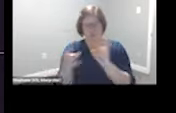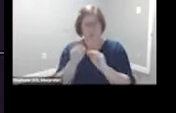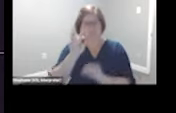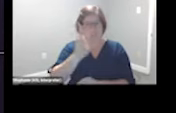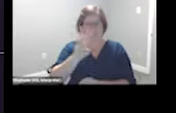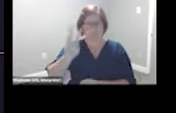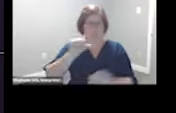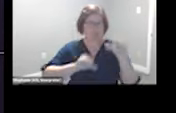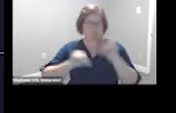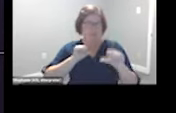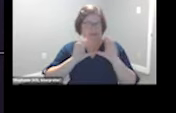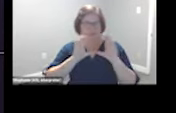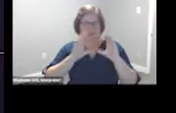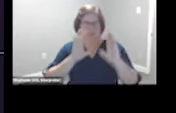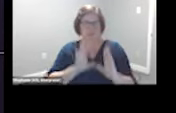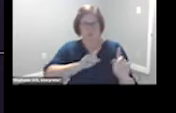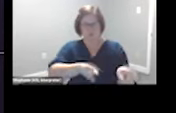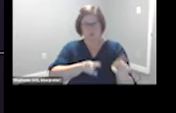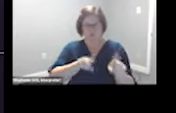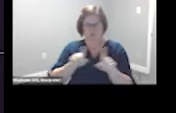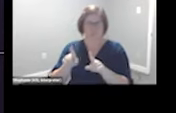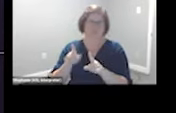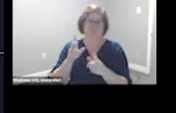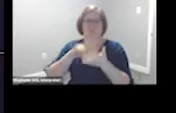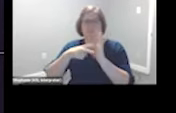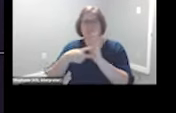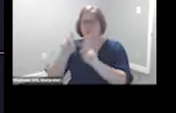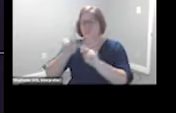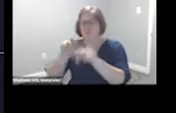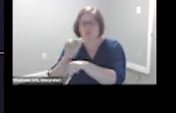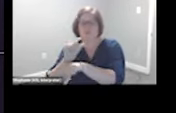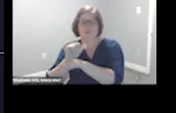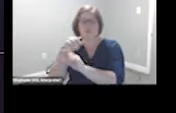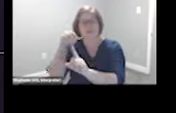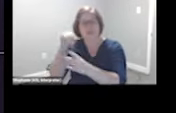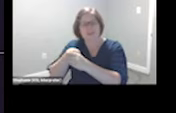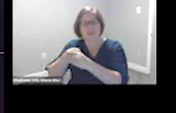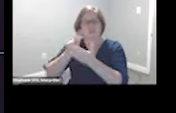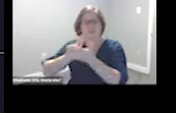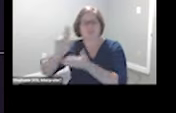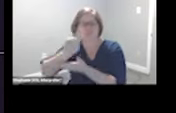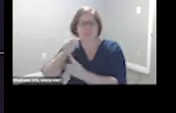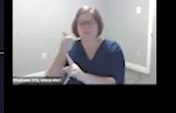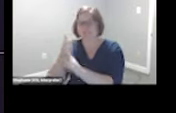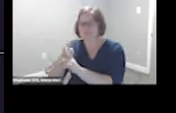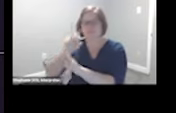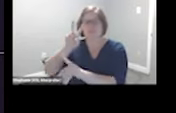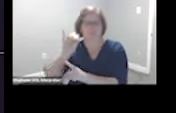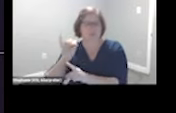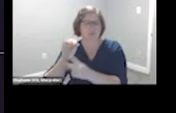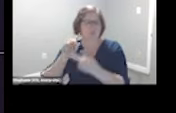communicators. So these were people who worked in universities, they were vision impaired members of the public, they were people who work for